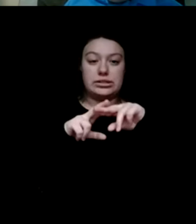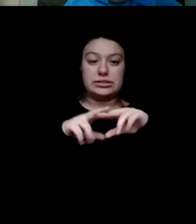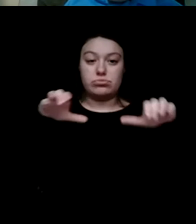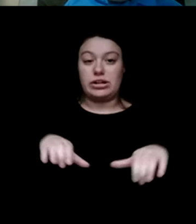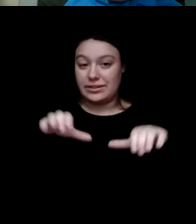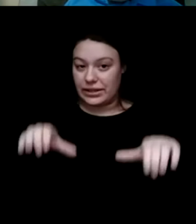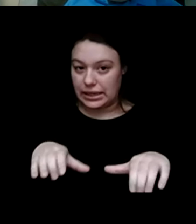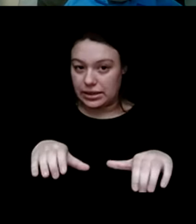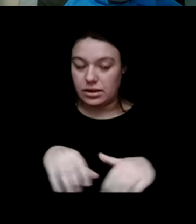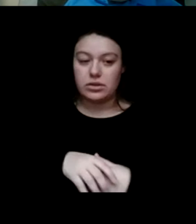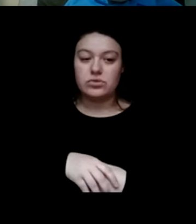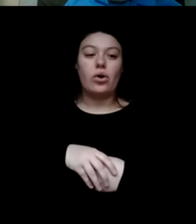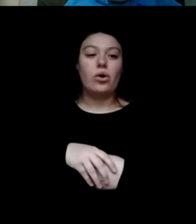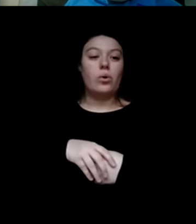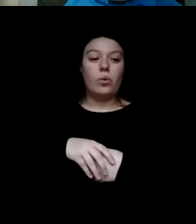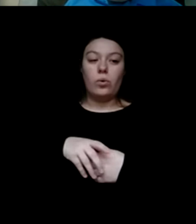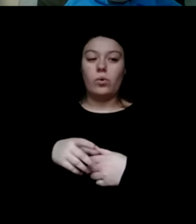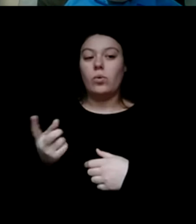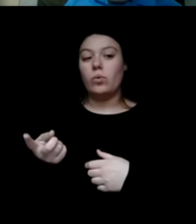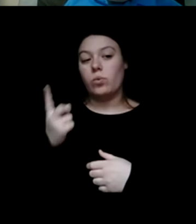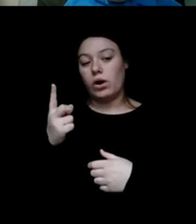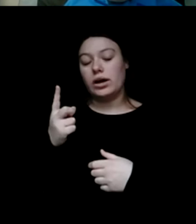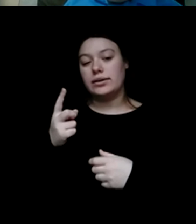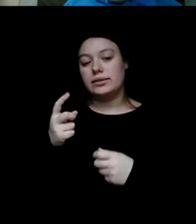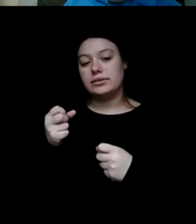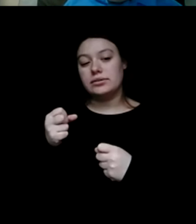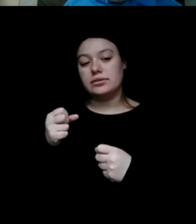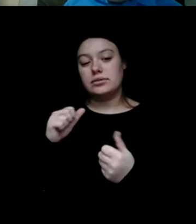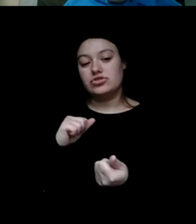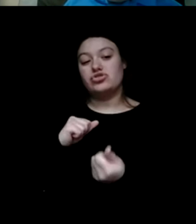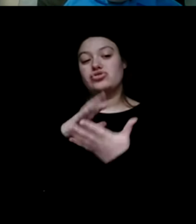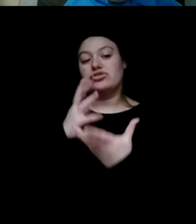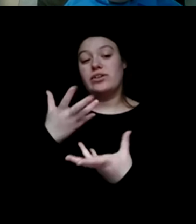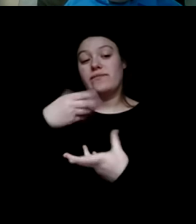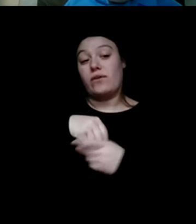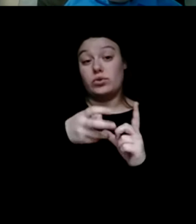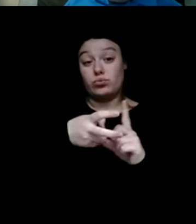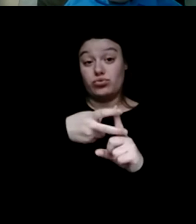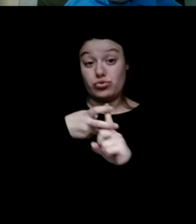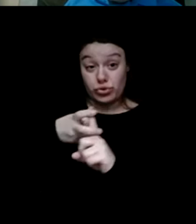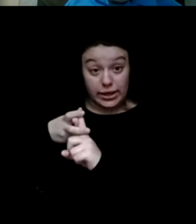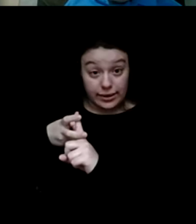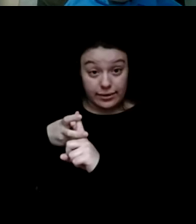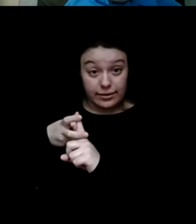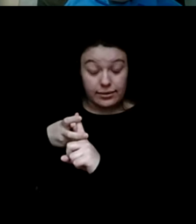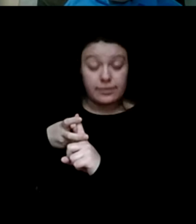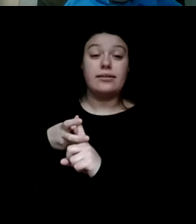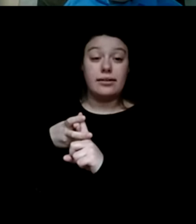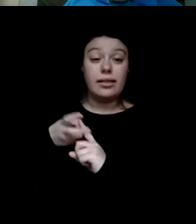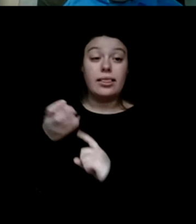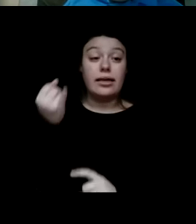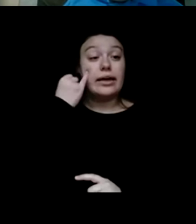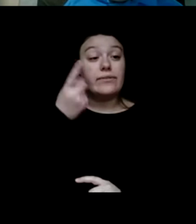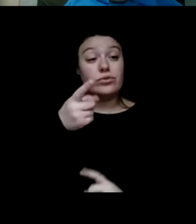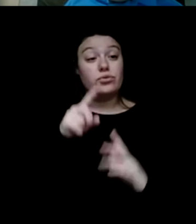same strategies that we talked about, I think, play a role in recruiting, is if you have going into the process where you